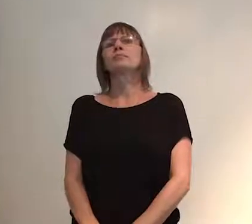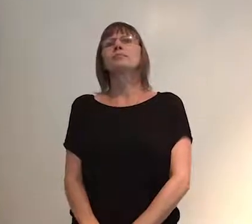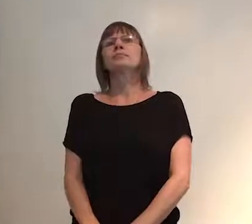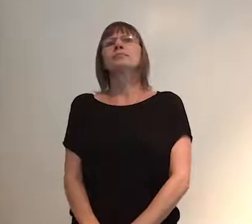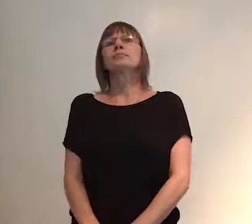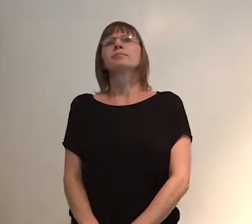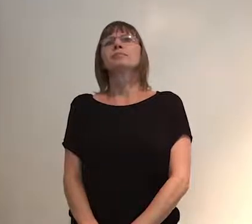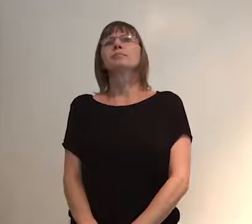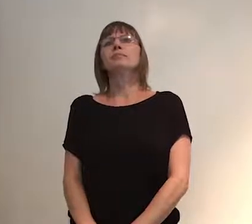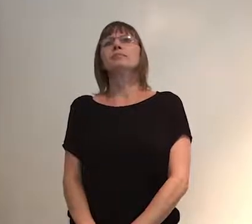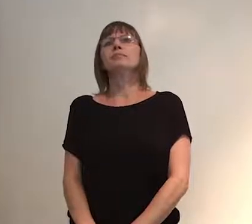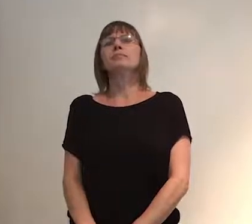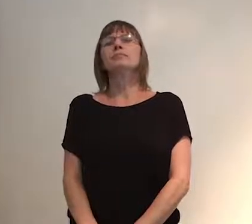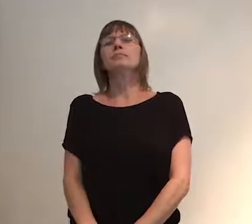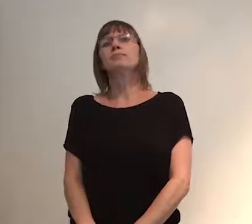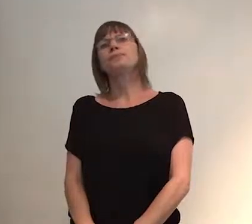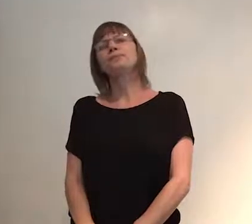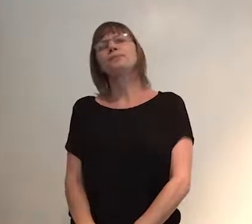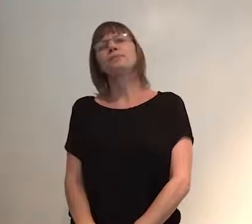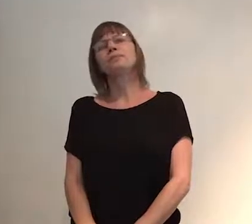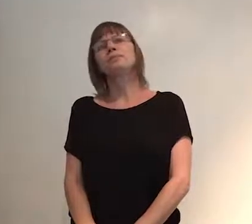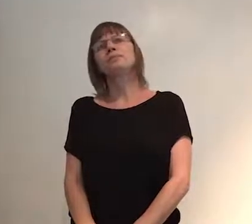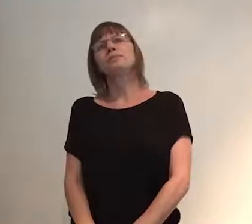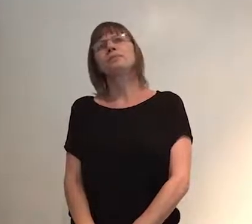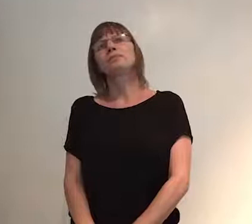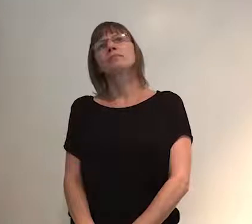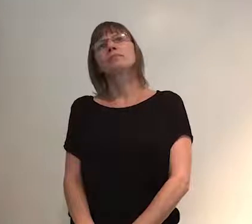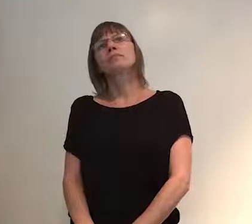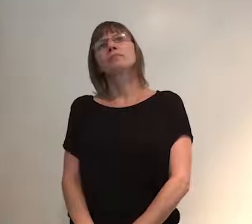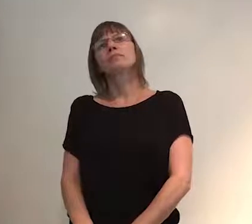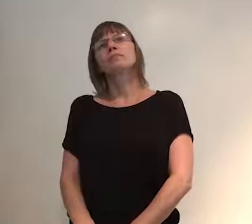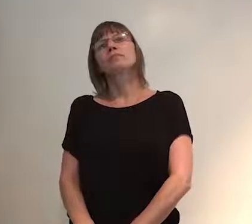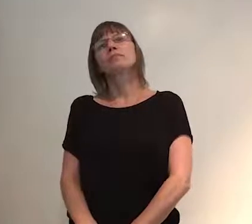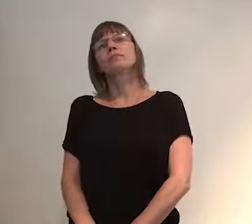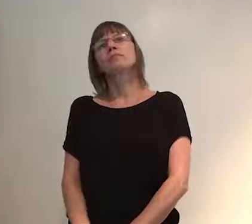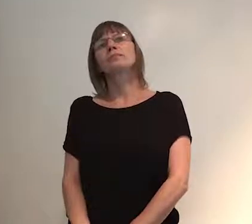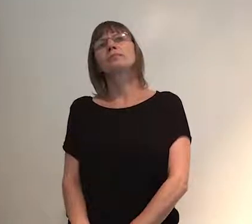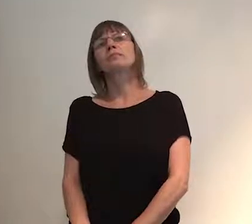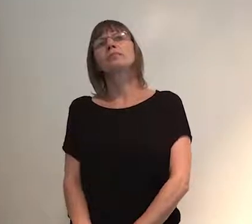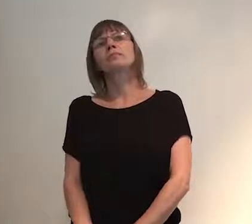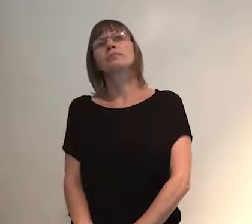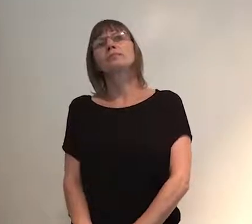the knees. Stretch through the backs of the legs.